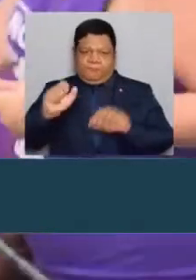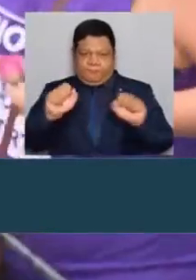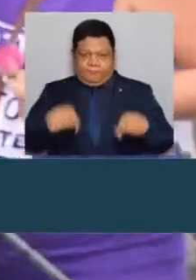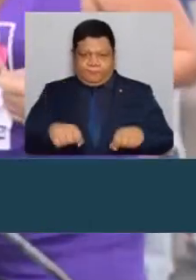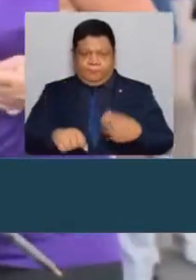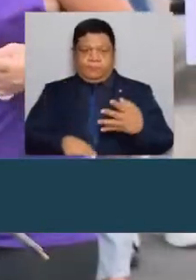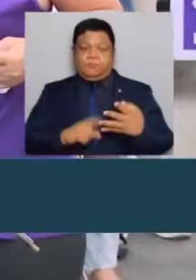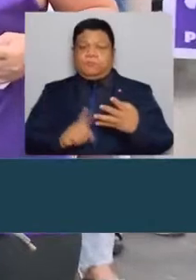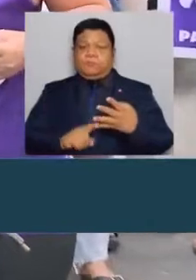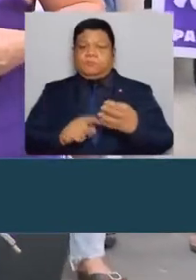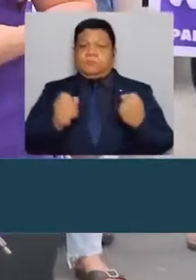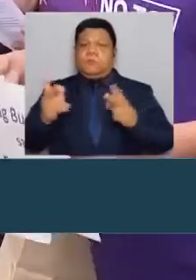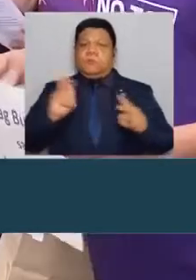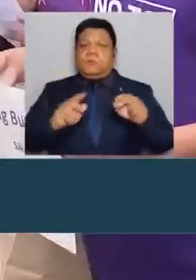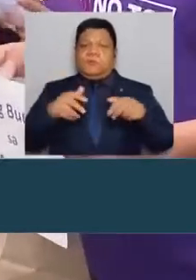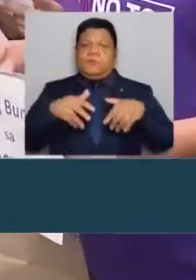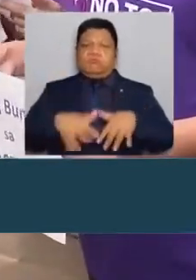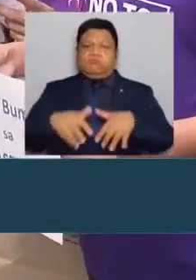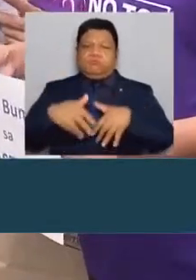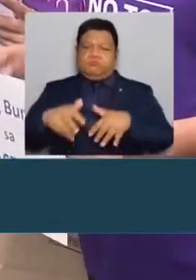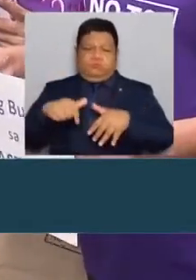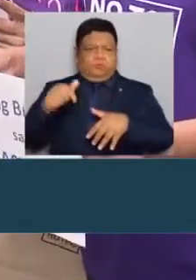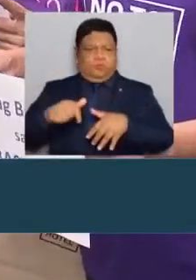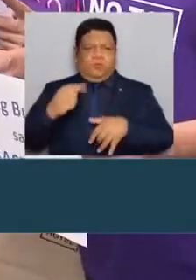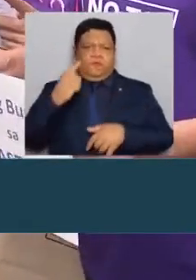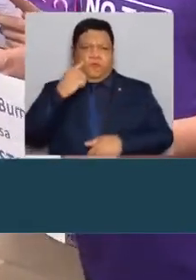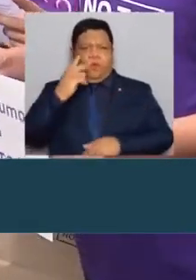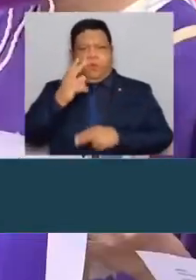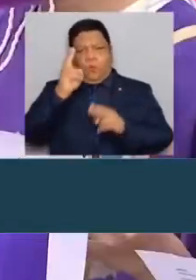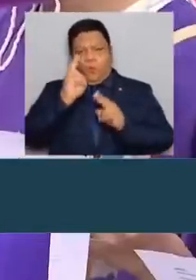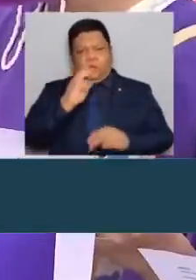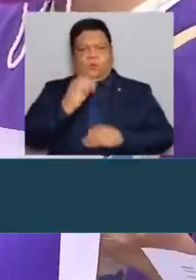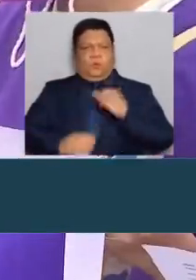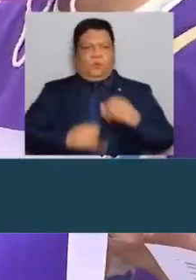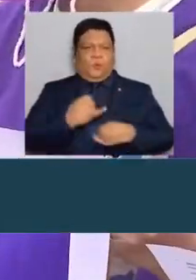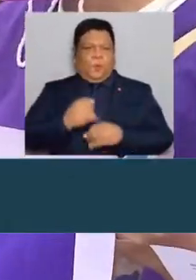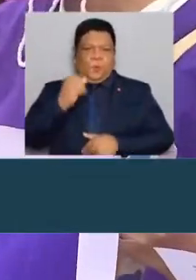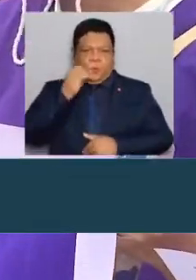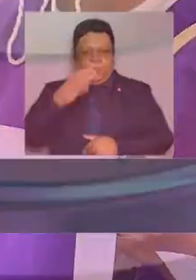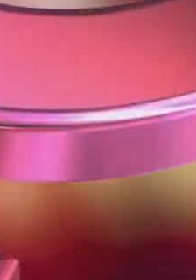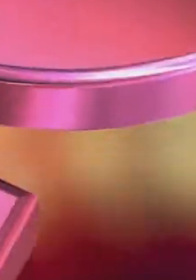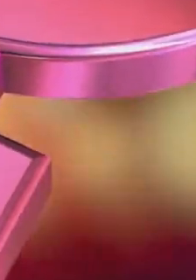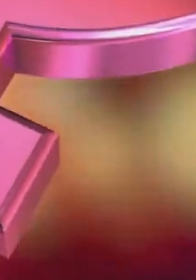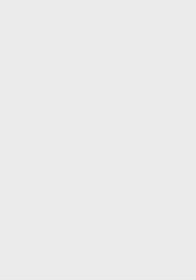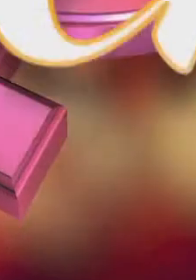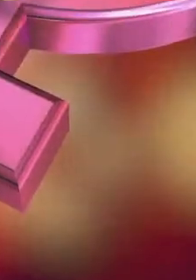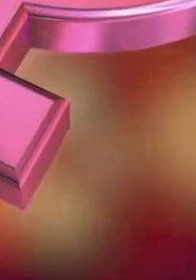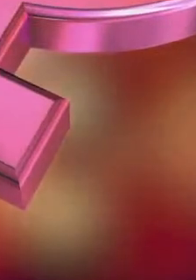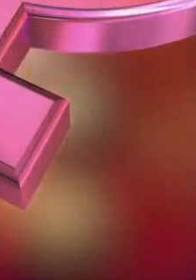And thousands march across the world to mark International Women's Day.